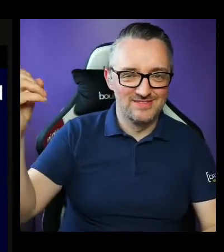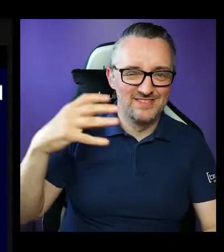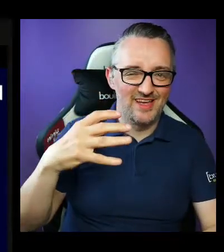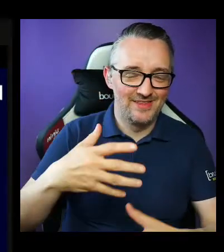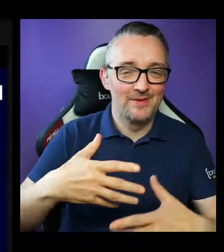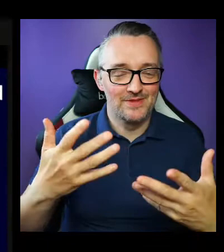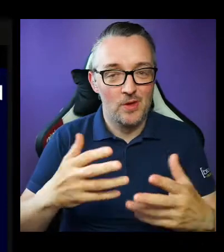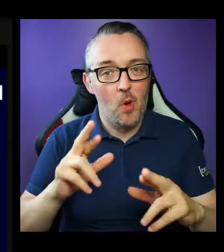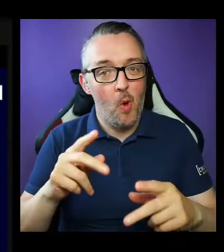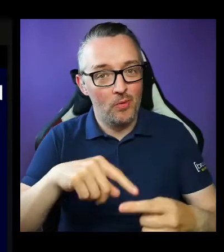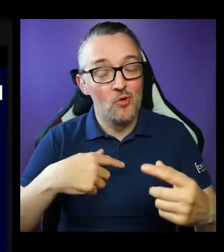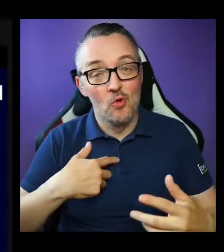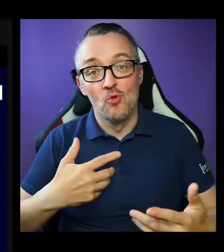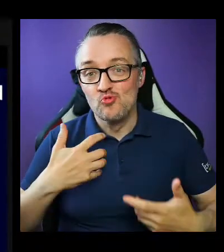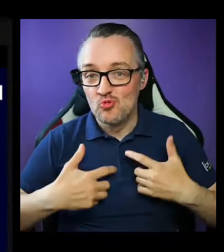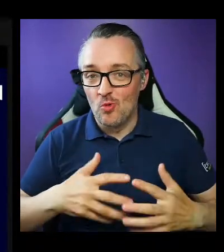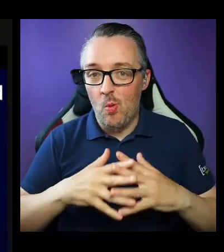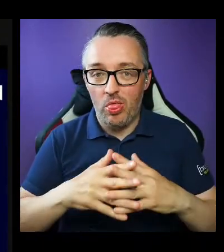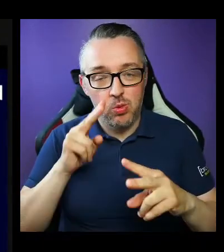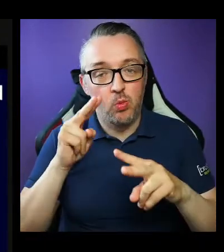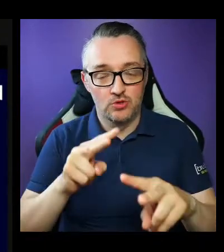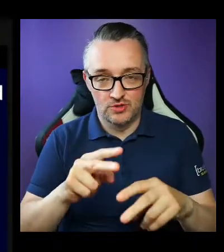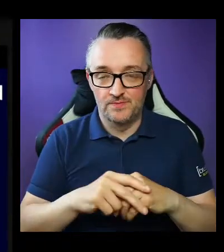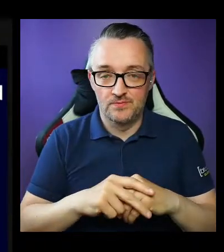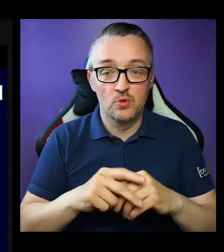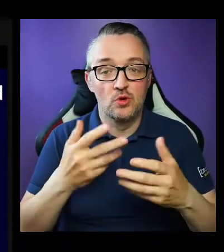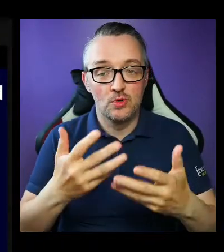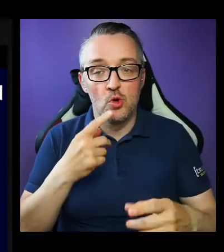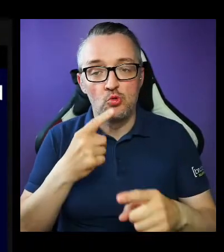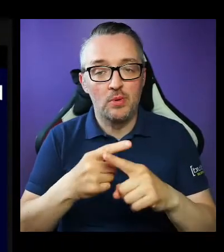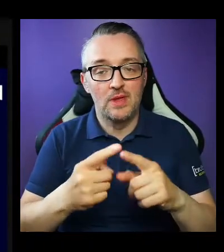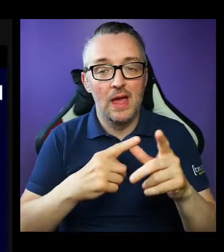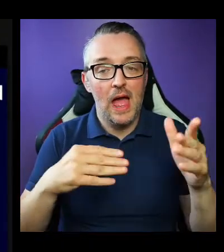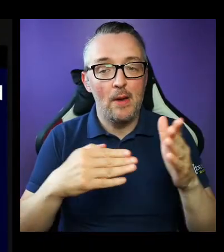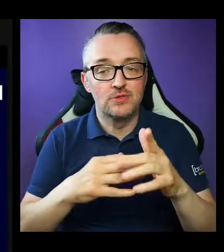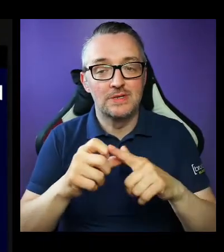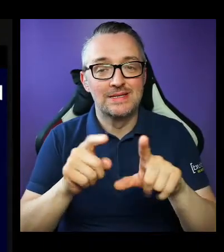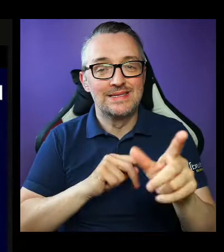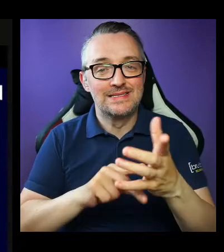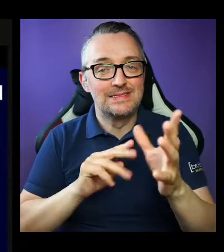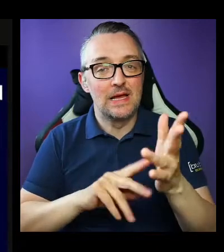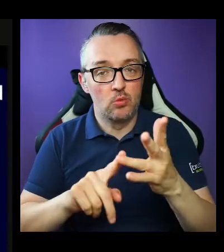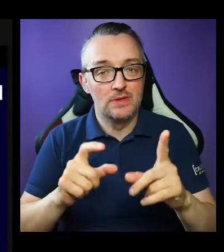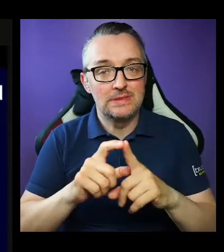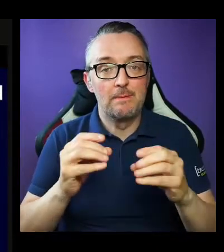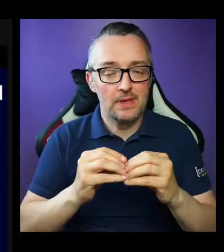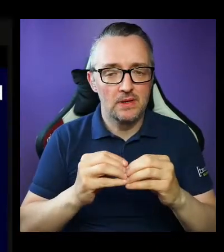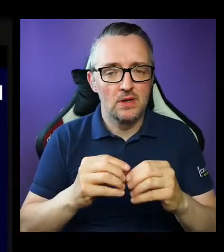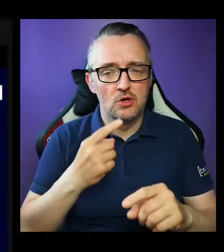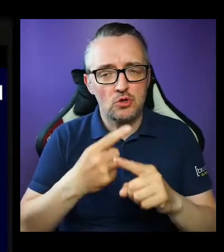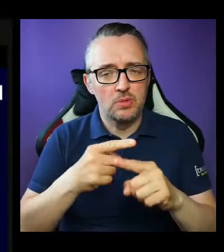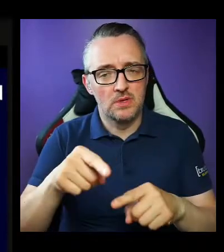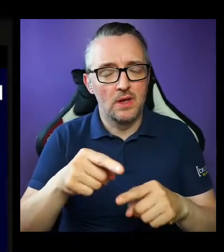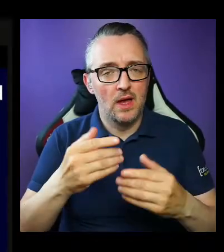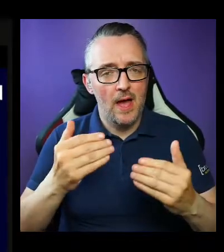Hopefully it will be worth it. But yeah, today I'll talk about Amazon DynamoDB, and we'll look at some advanced data